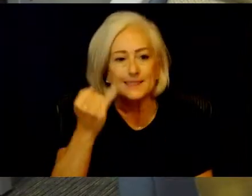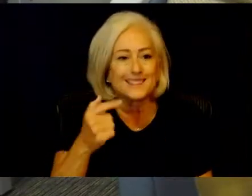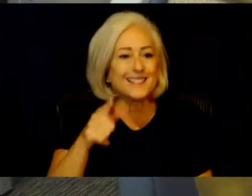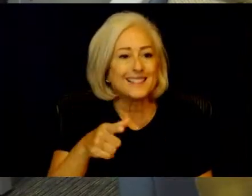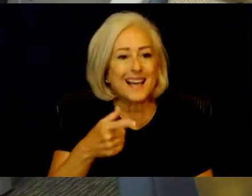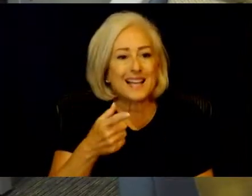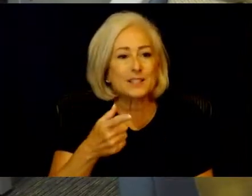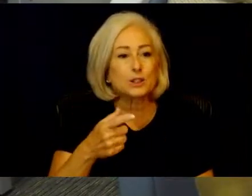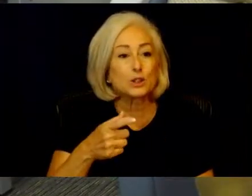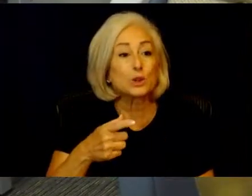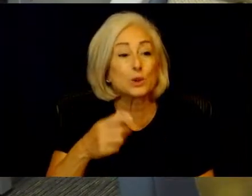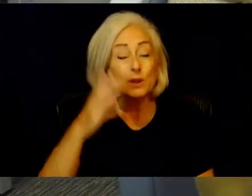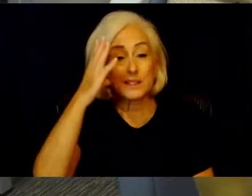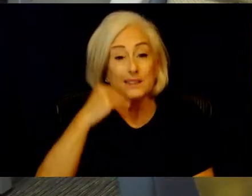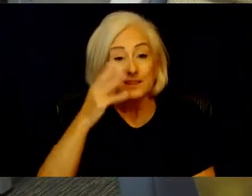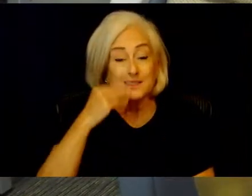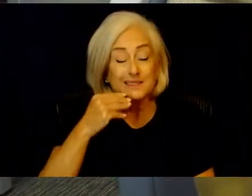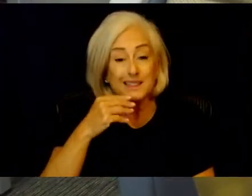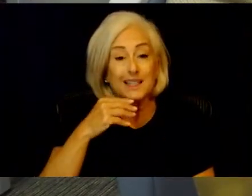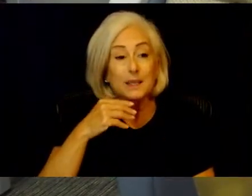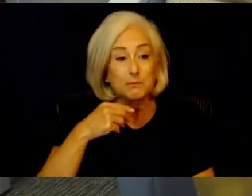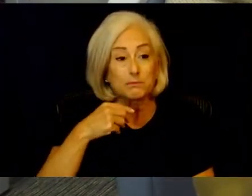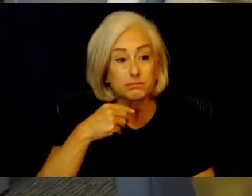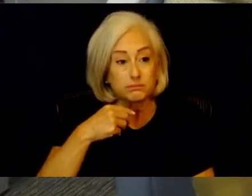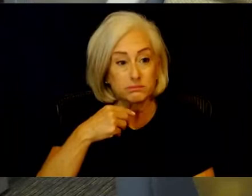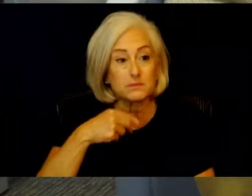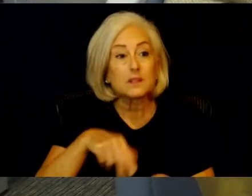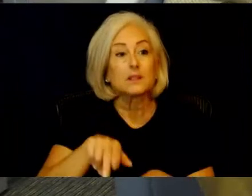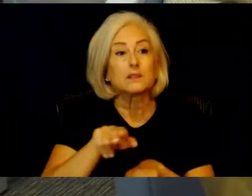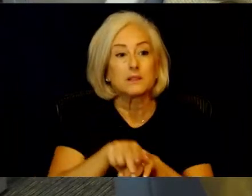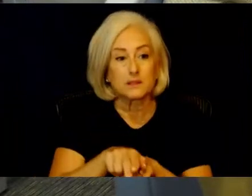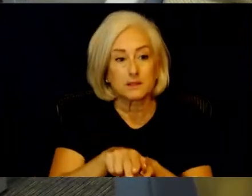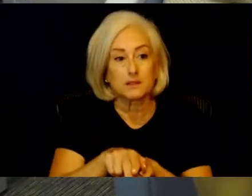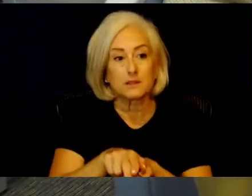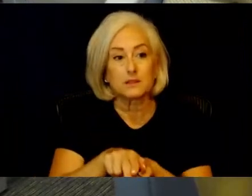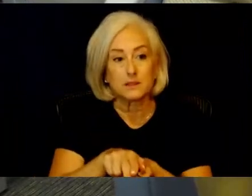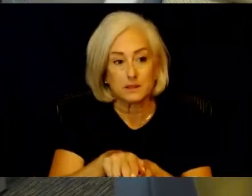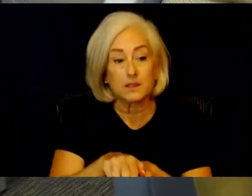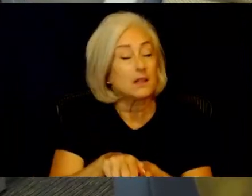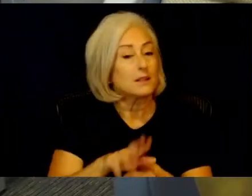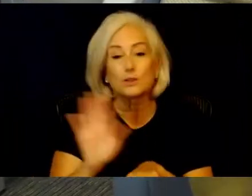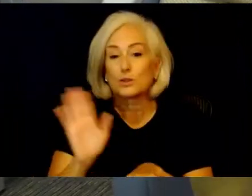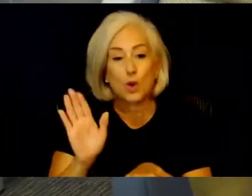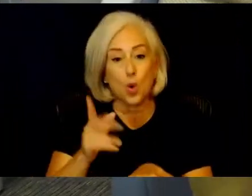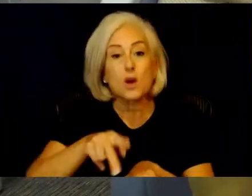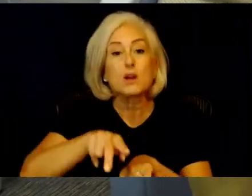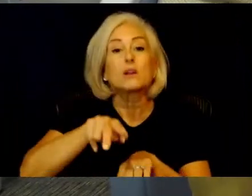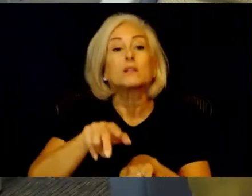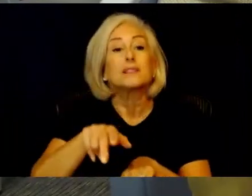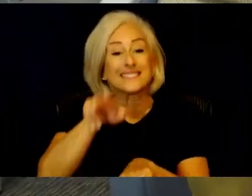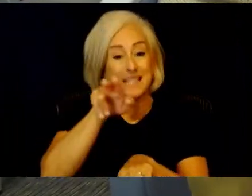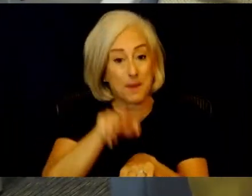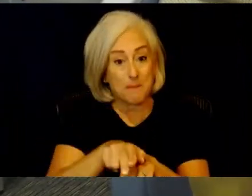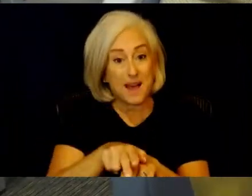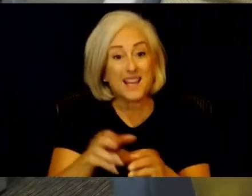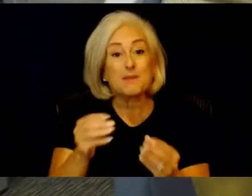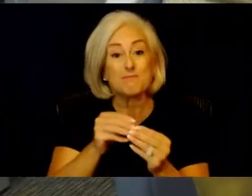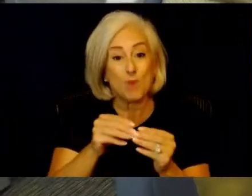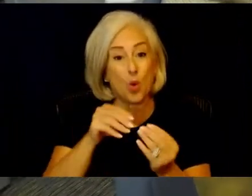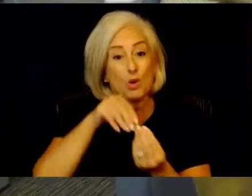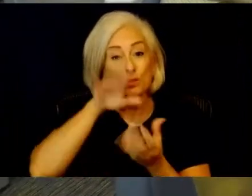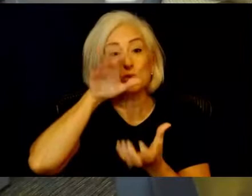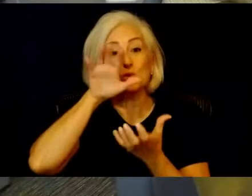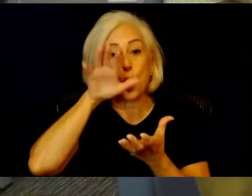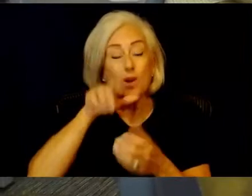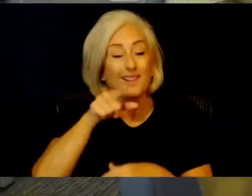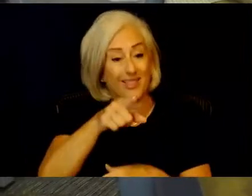better? Is that the best way to sleep, is on your back? Sleeping on the side. Sleeping on the back can actually lead to more snoring and more sleep apnea. So you could do that with this comfortably.